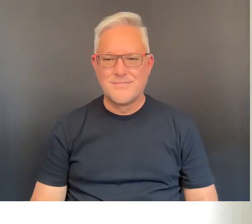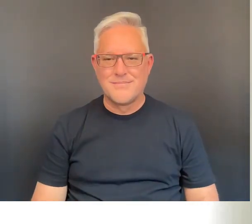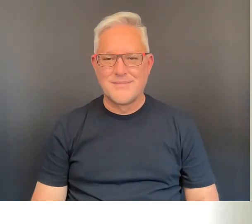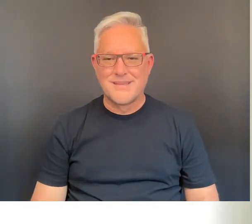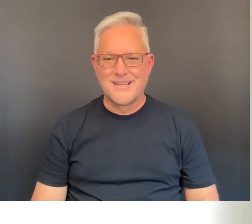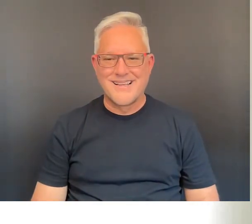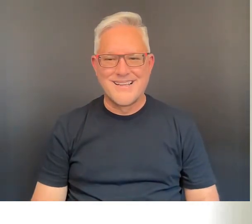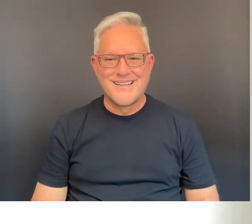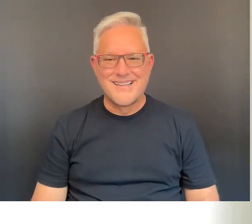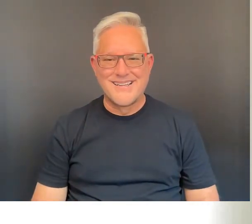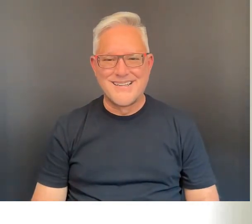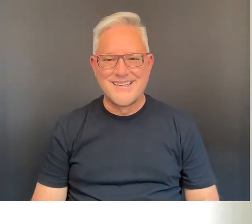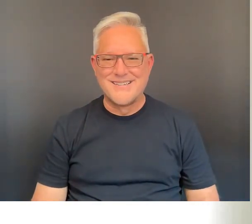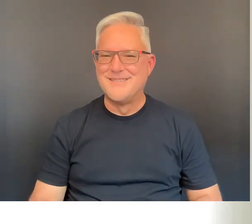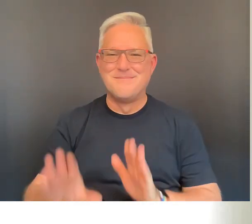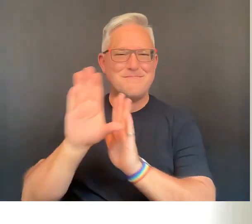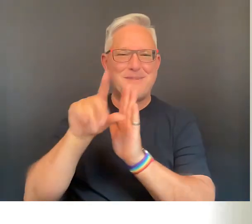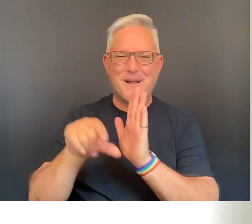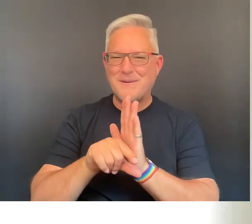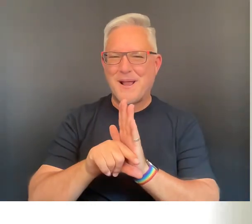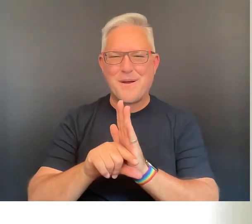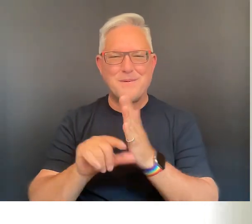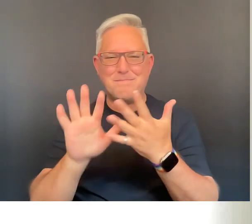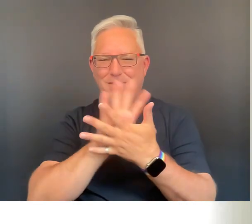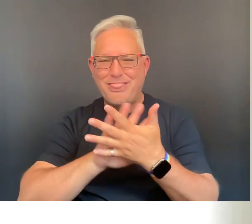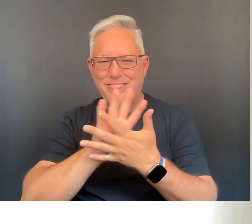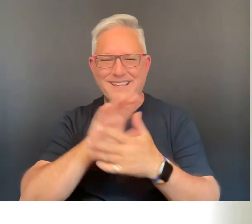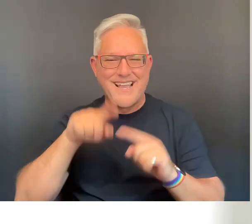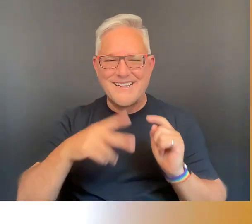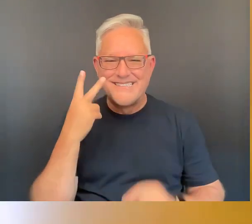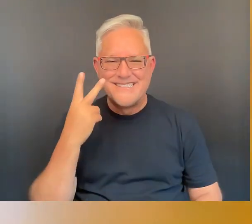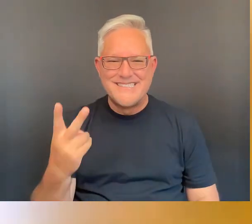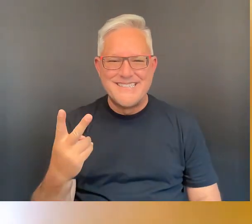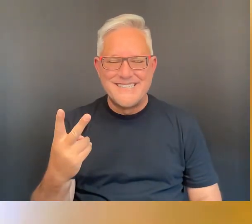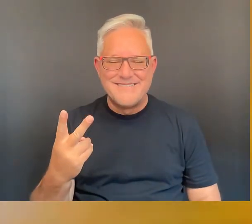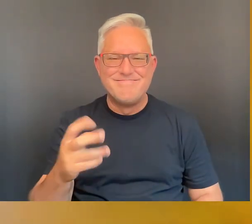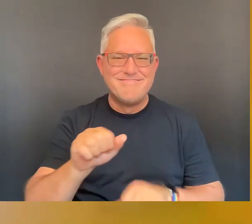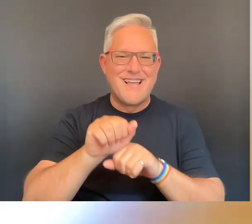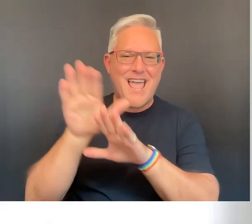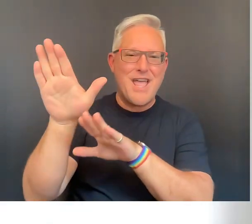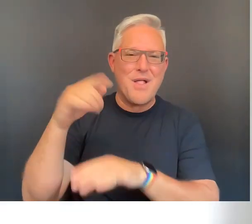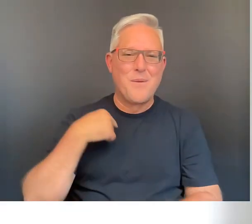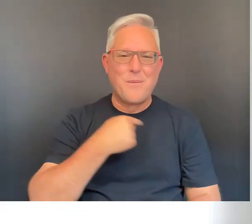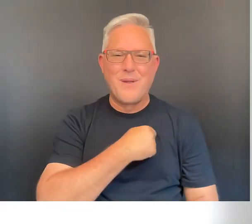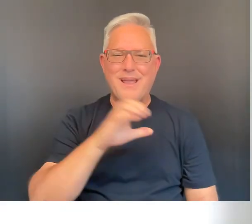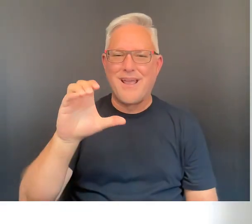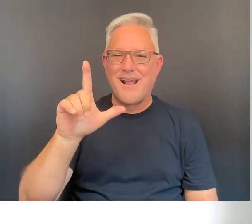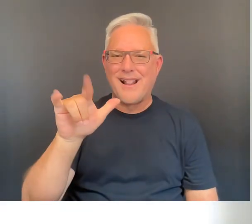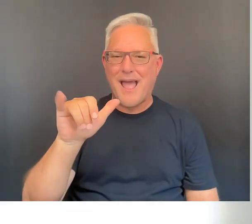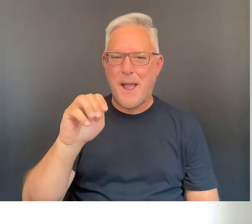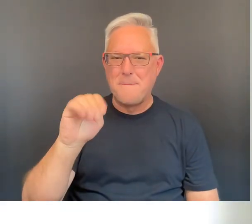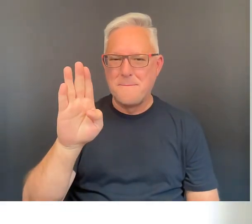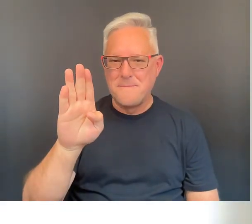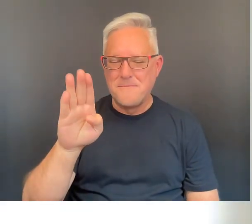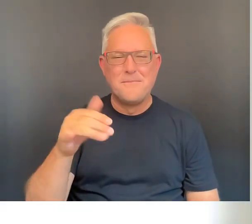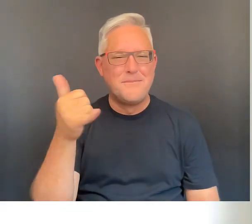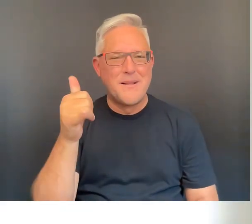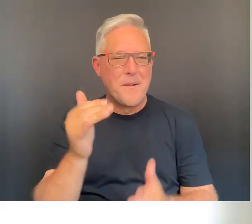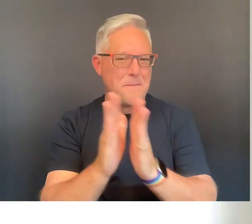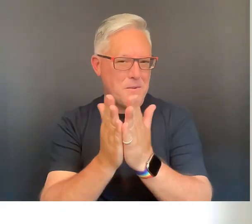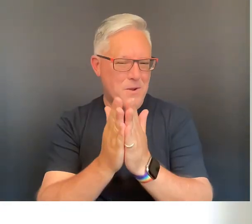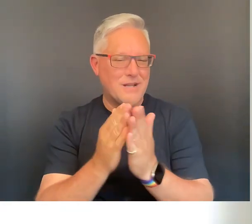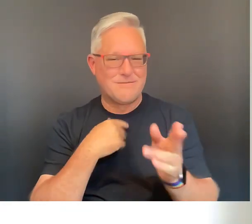Climb. Oops, I have this background on blur, so sorry if you can't see it. It's this little yellow